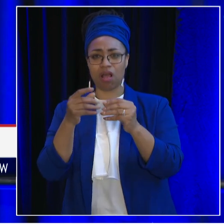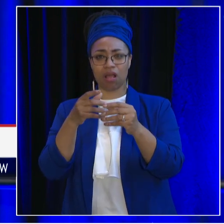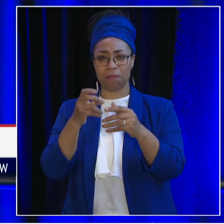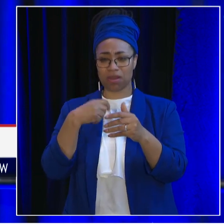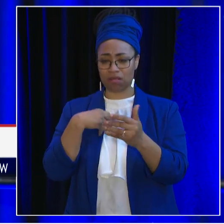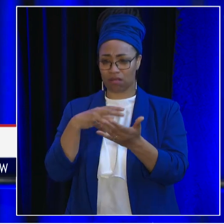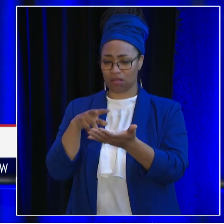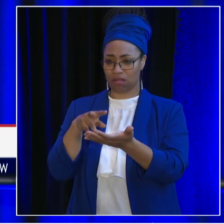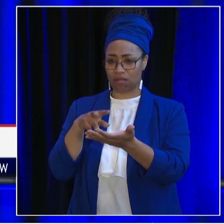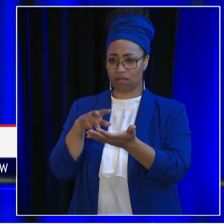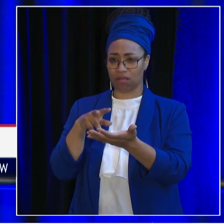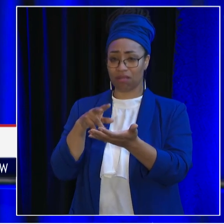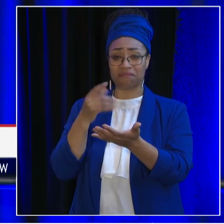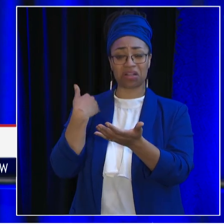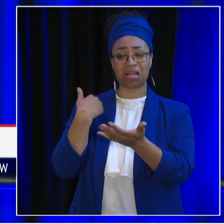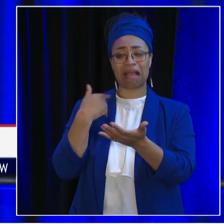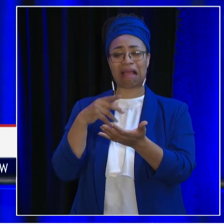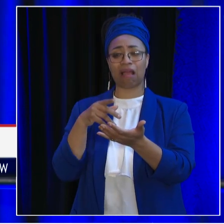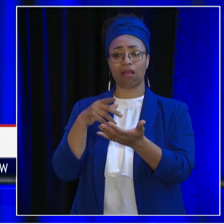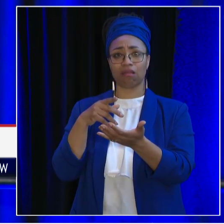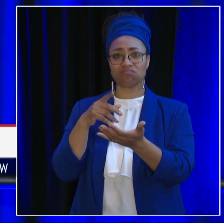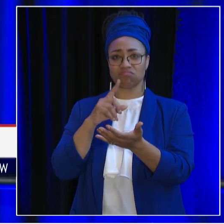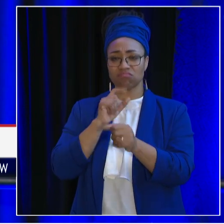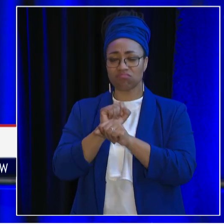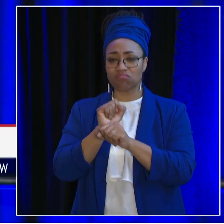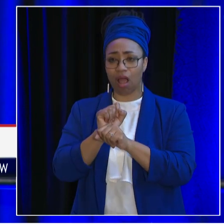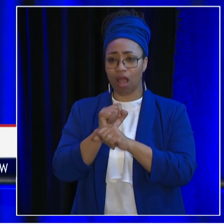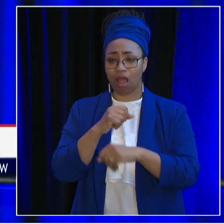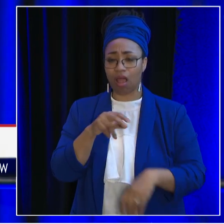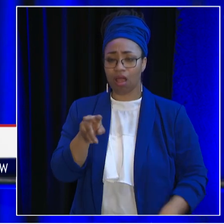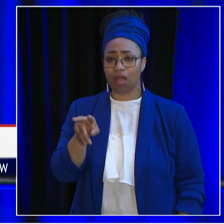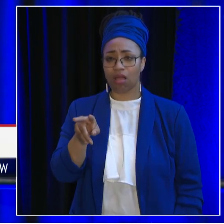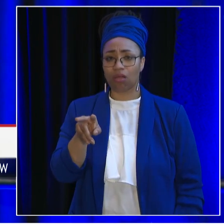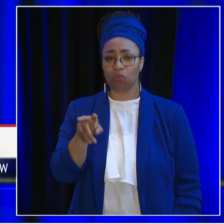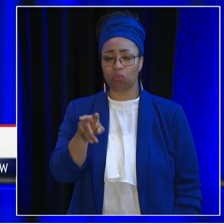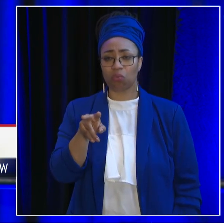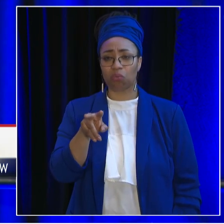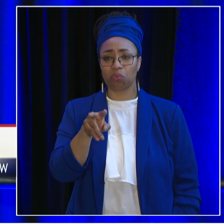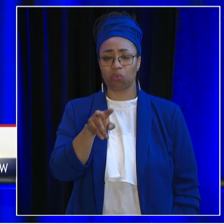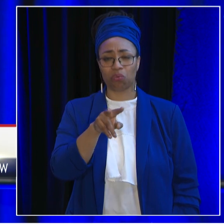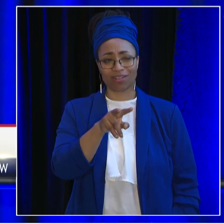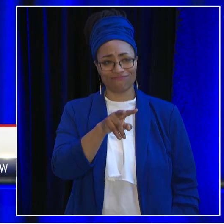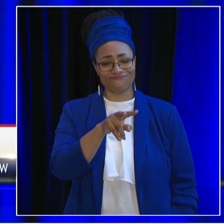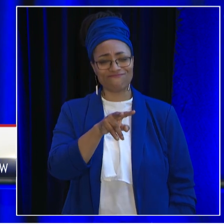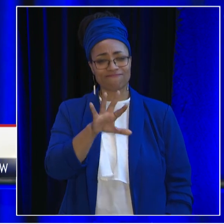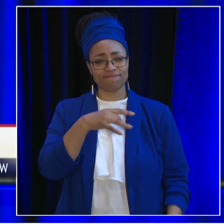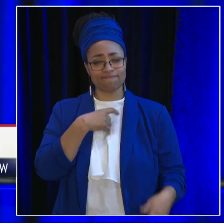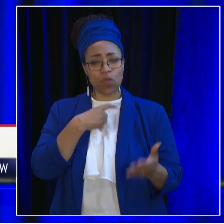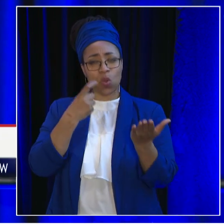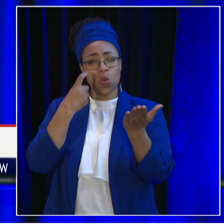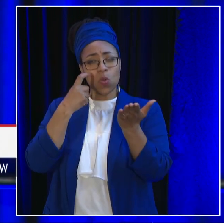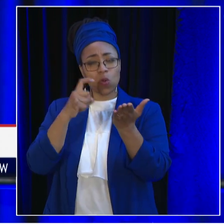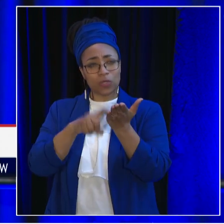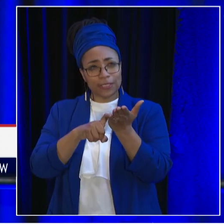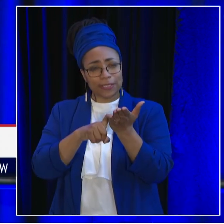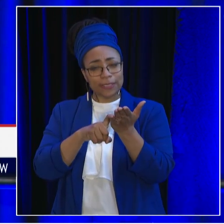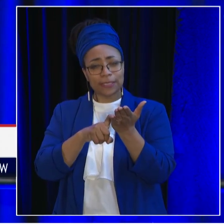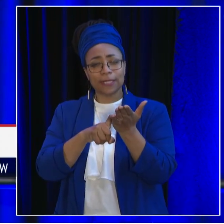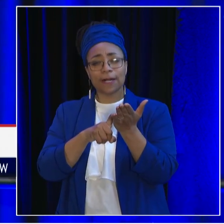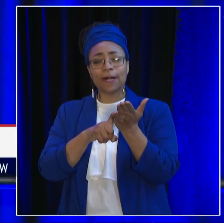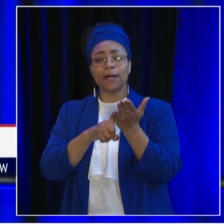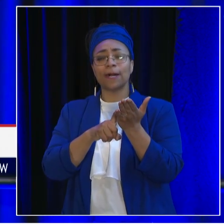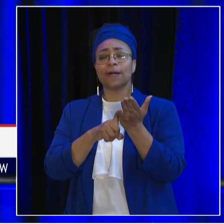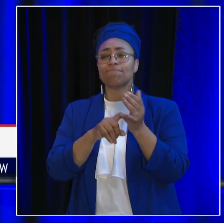what they've been through, or I'd assume what they've been through. And I saw the highest